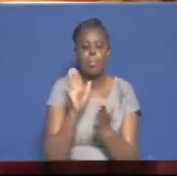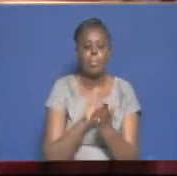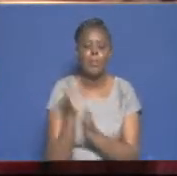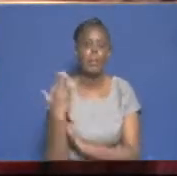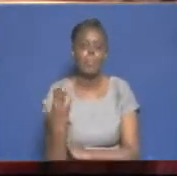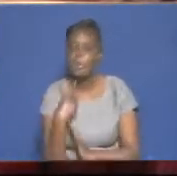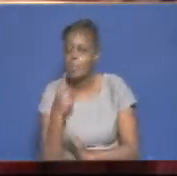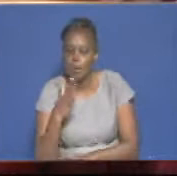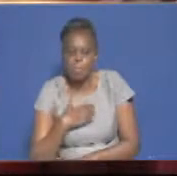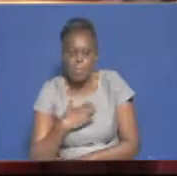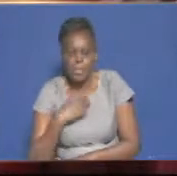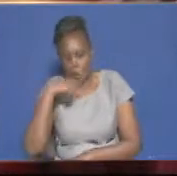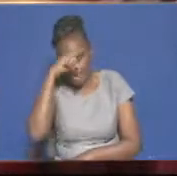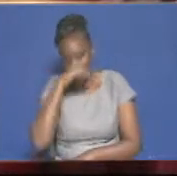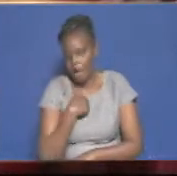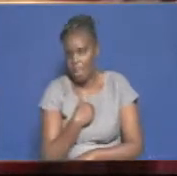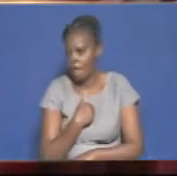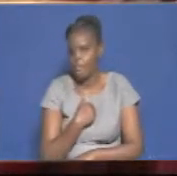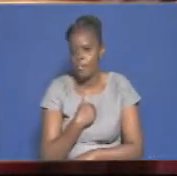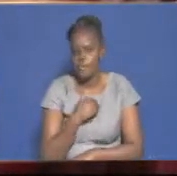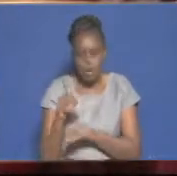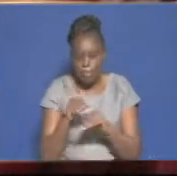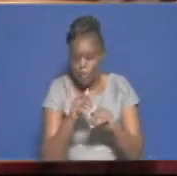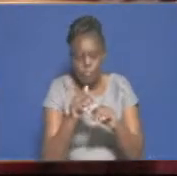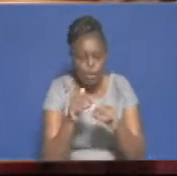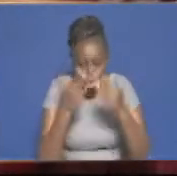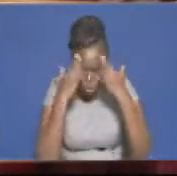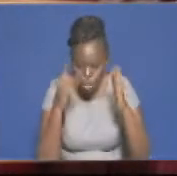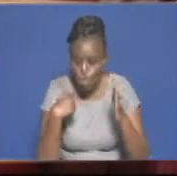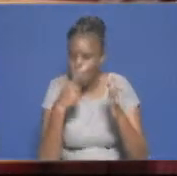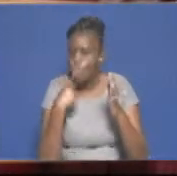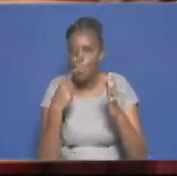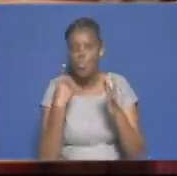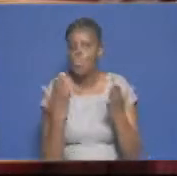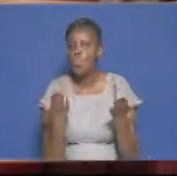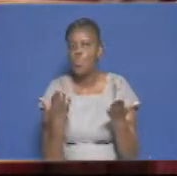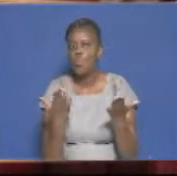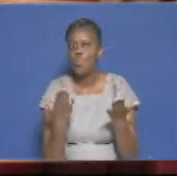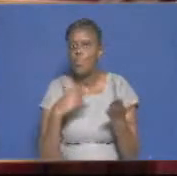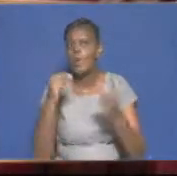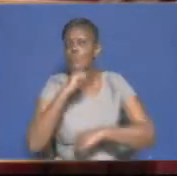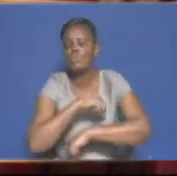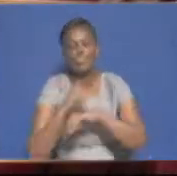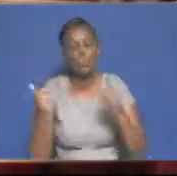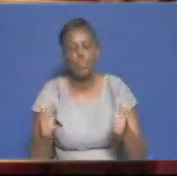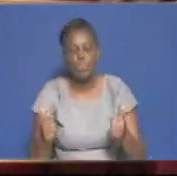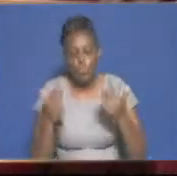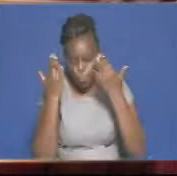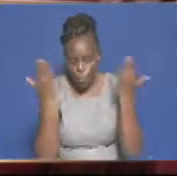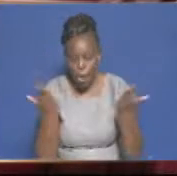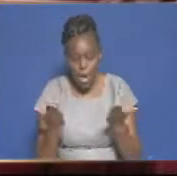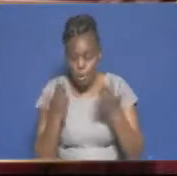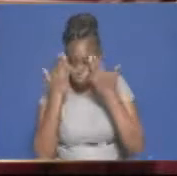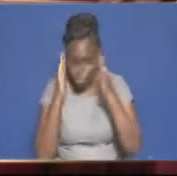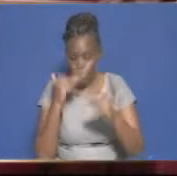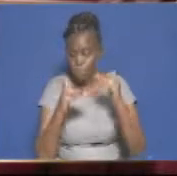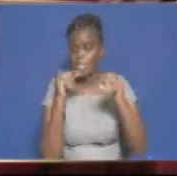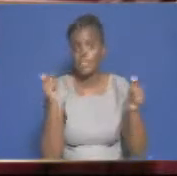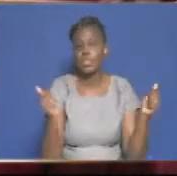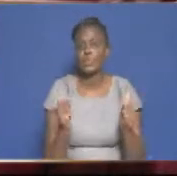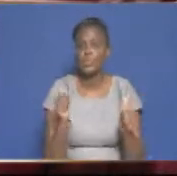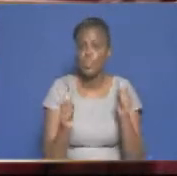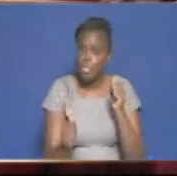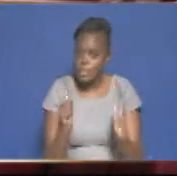to say that they have a degree, when you will follow around, you don't know who their classmates with their world, or you don't know which university is that. So, Mr.